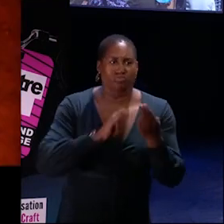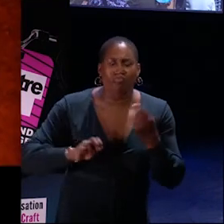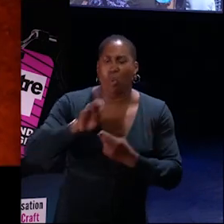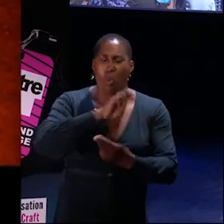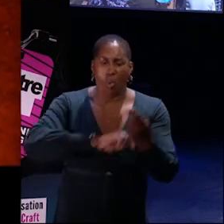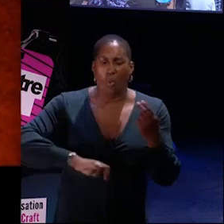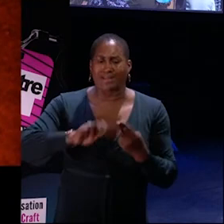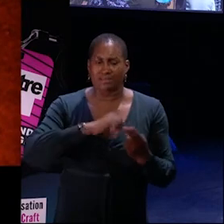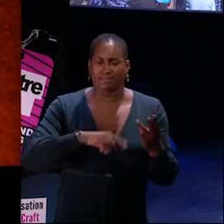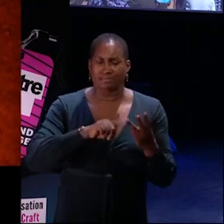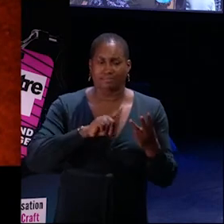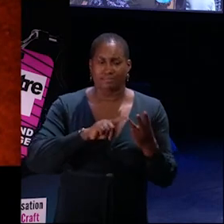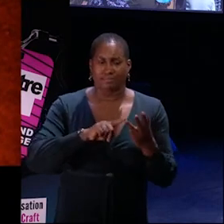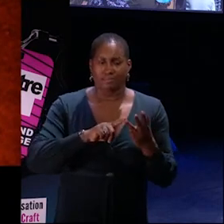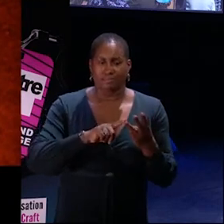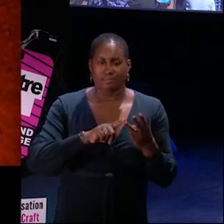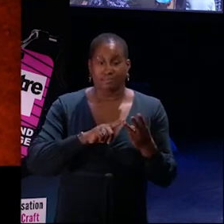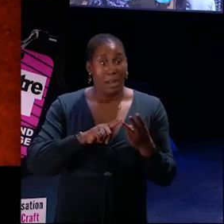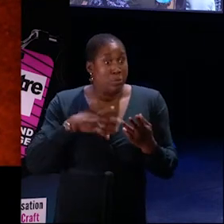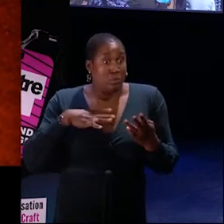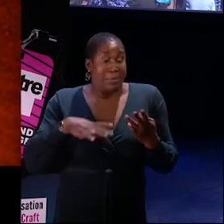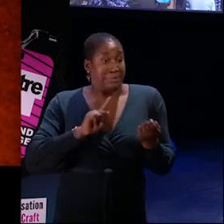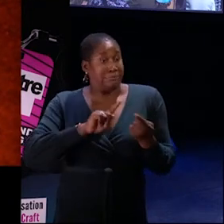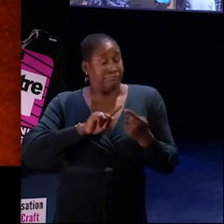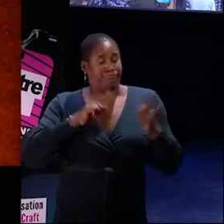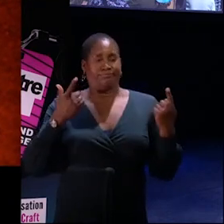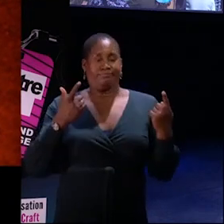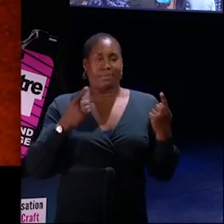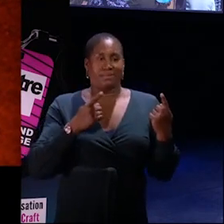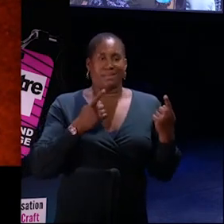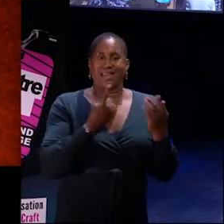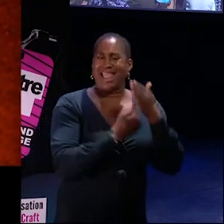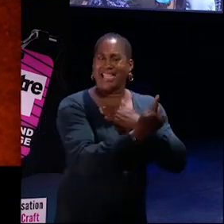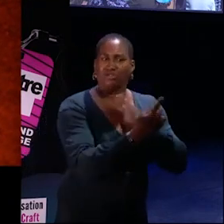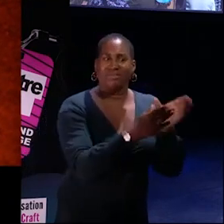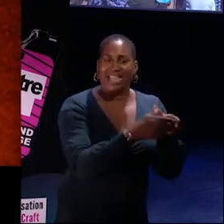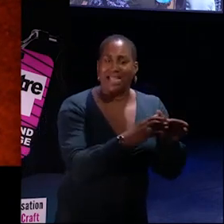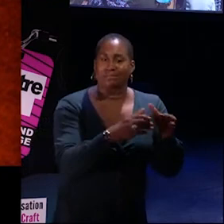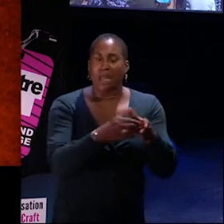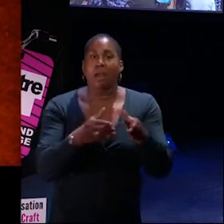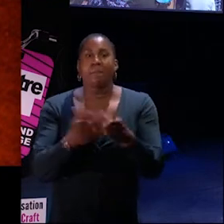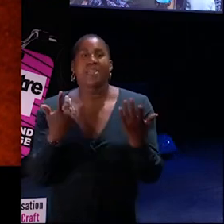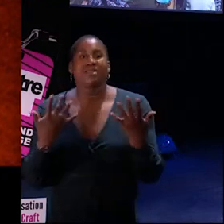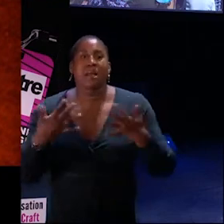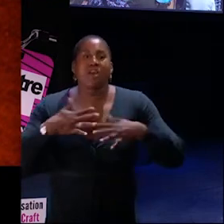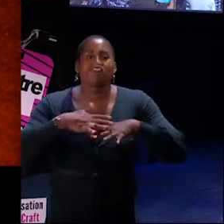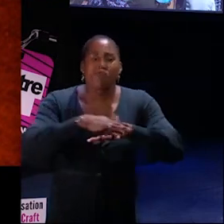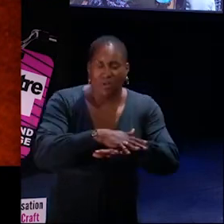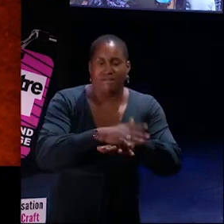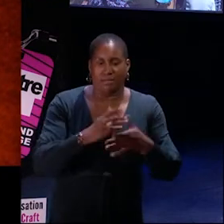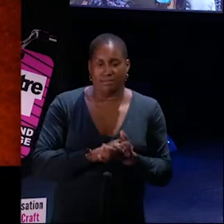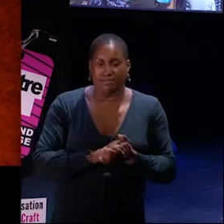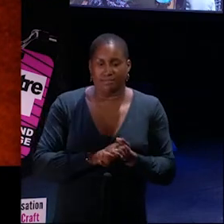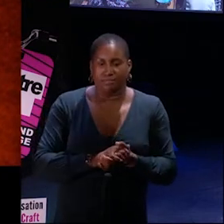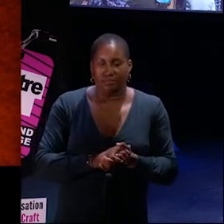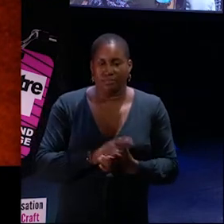know, and differently, and needs to be done differently within each of those sectors. But of course, there's also an awful lot of crossover as well. One of the other initiatives I've